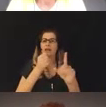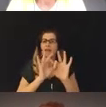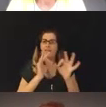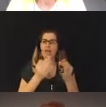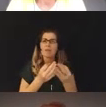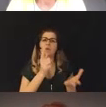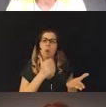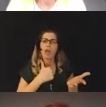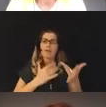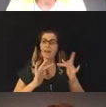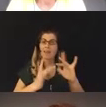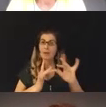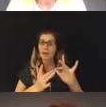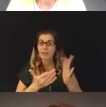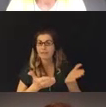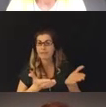not,